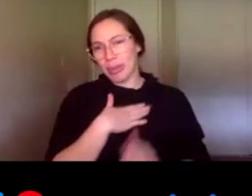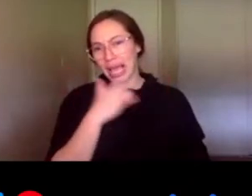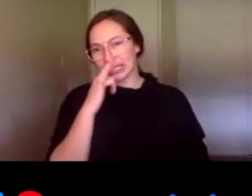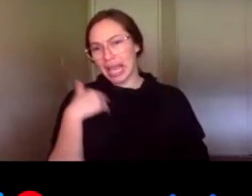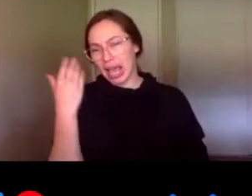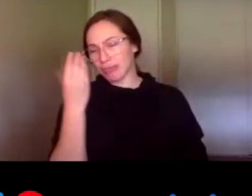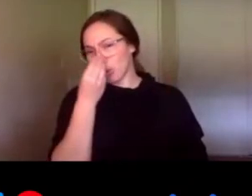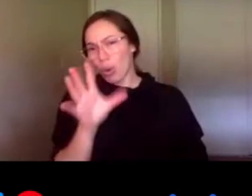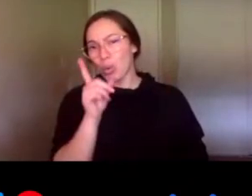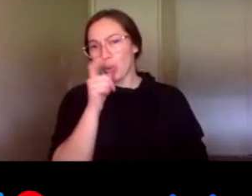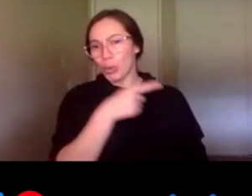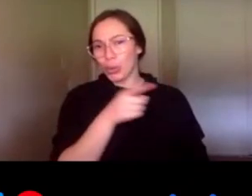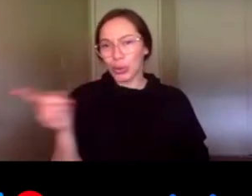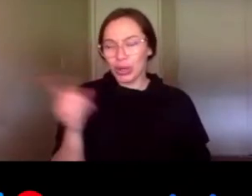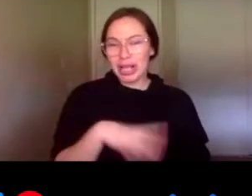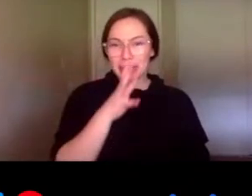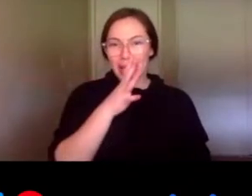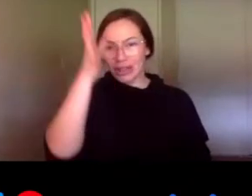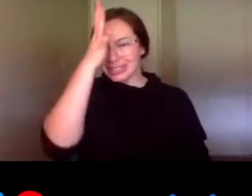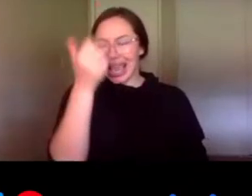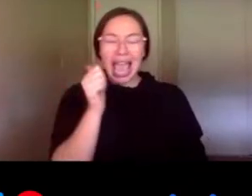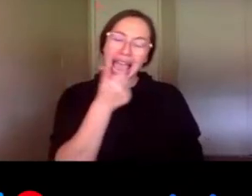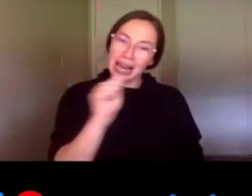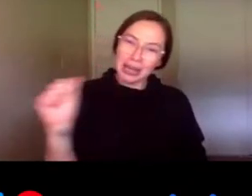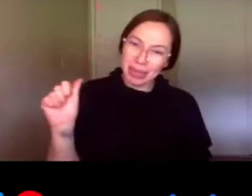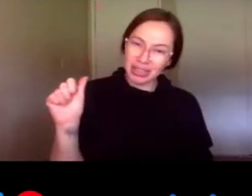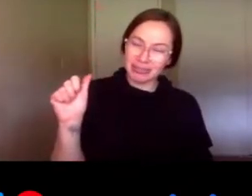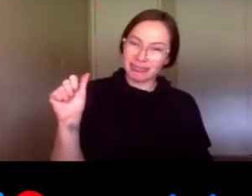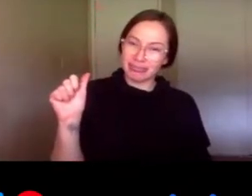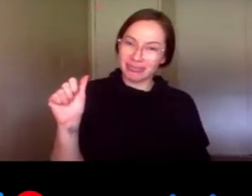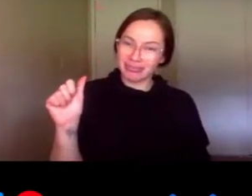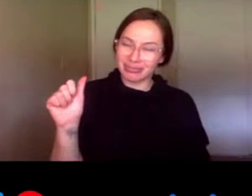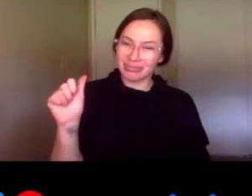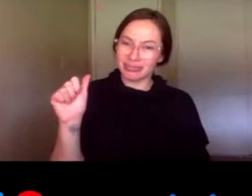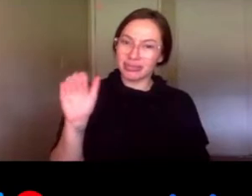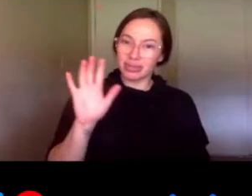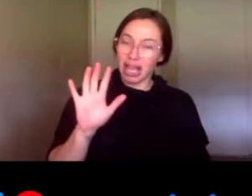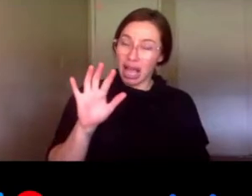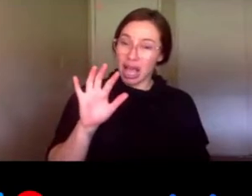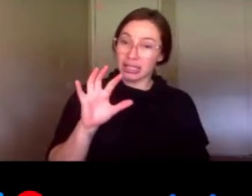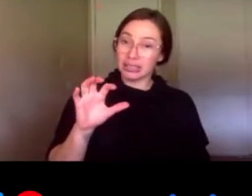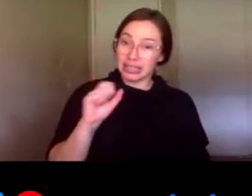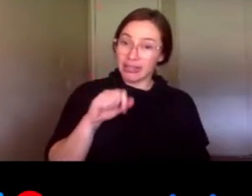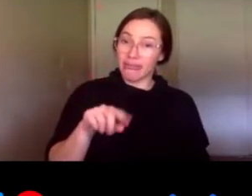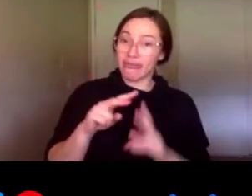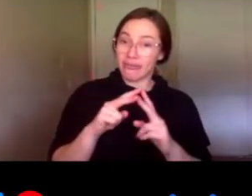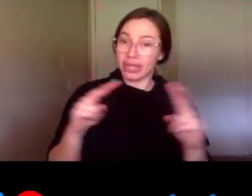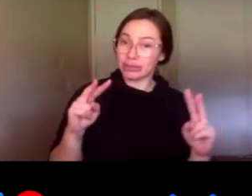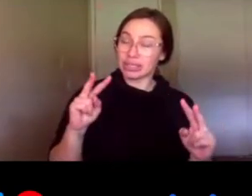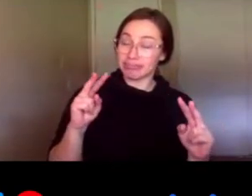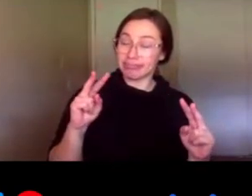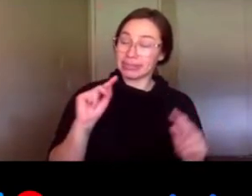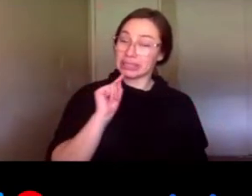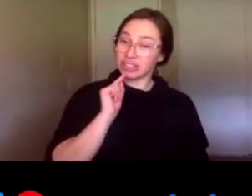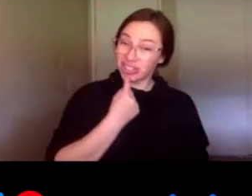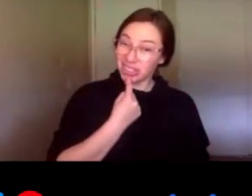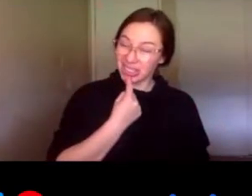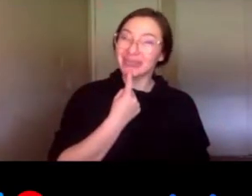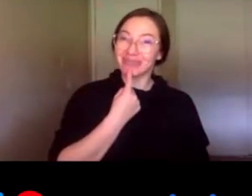are, parents, anybody. These are, I take this honestly, seriously. And so